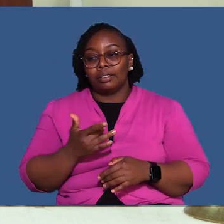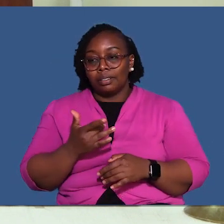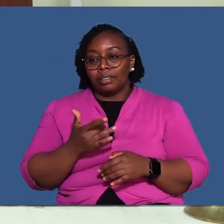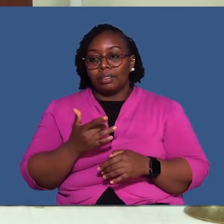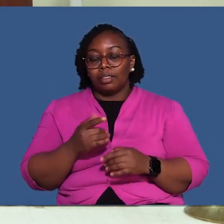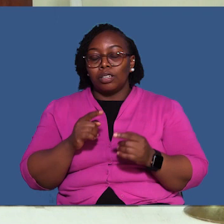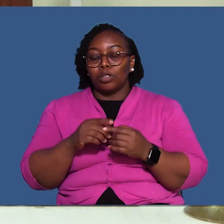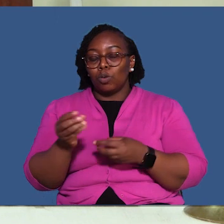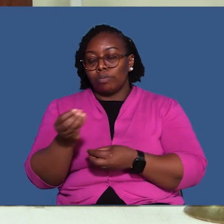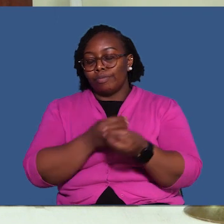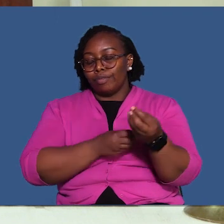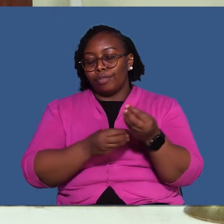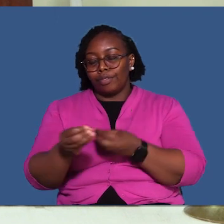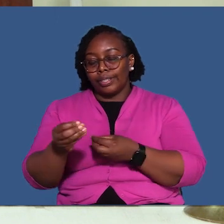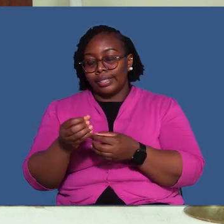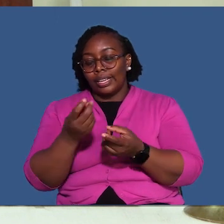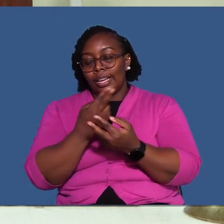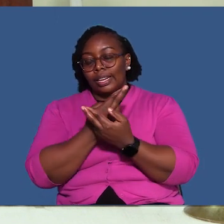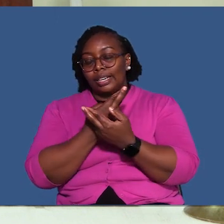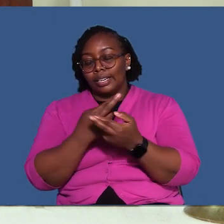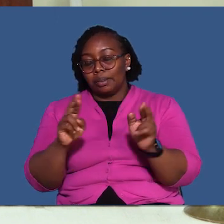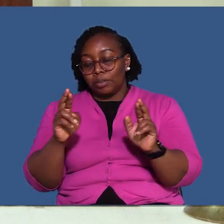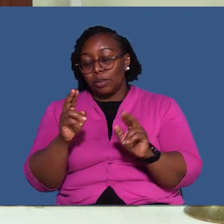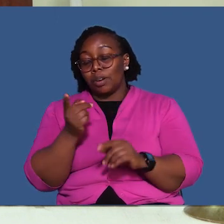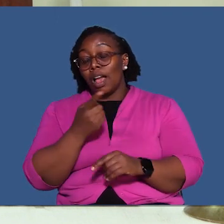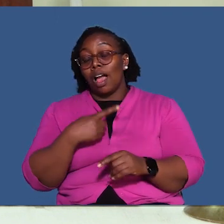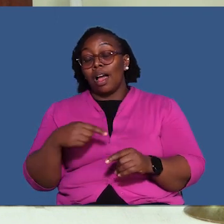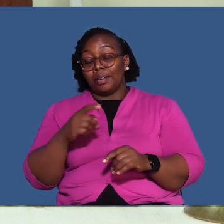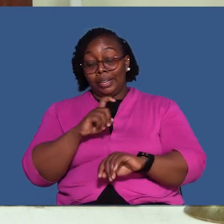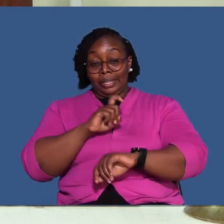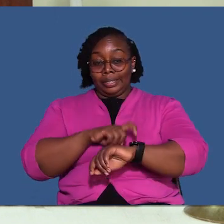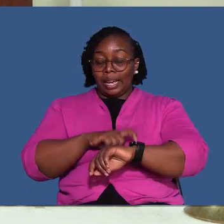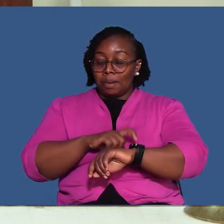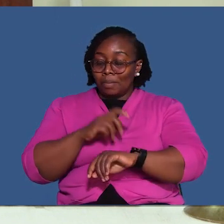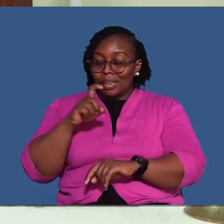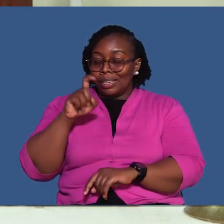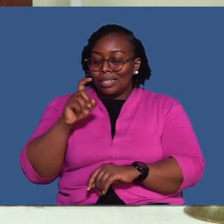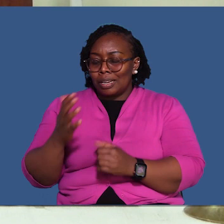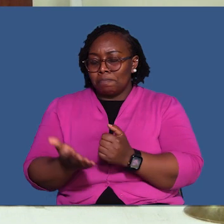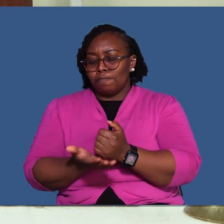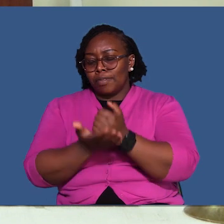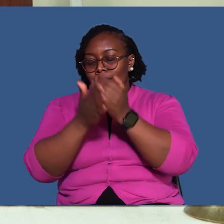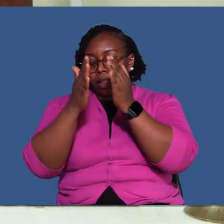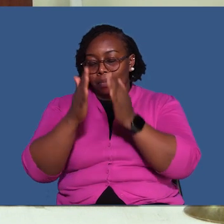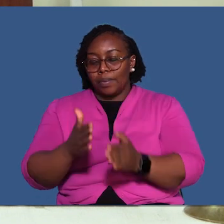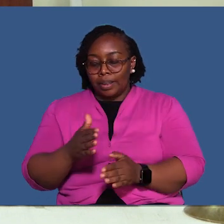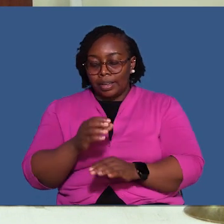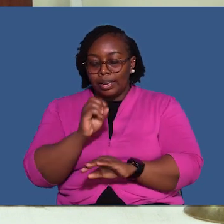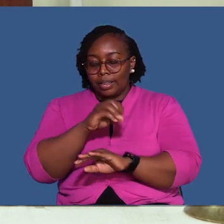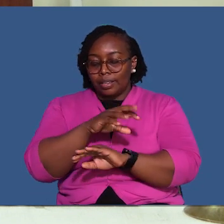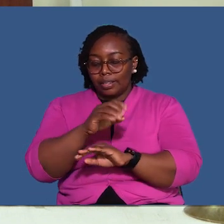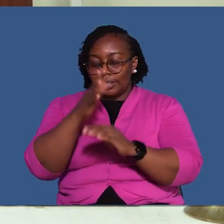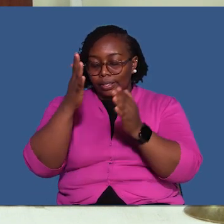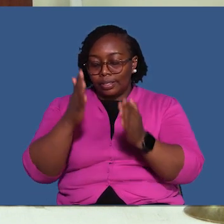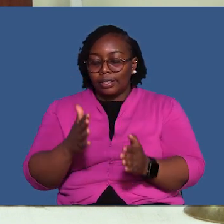our redemption. When we needed a helper, a counselor, a divine